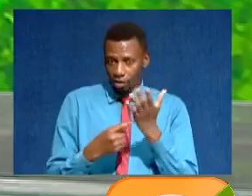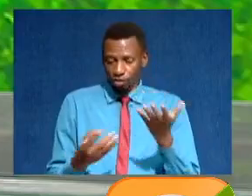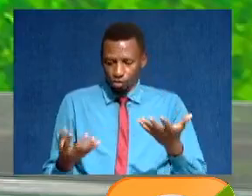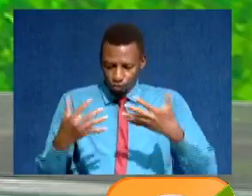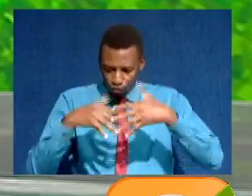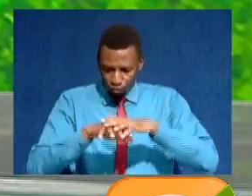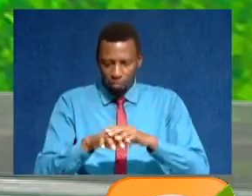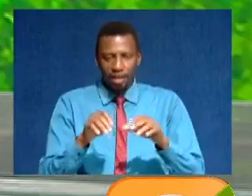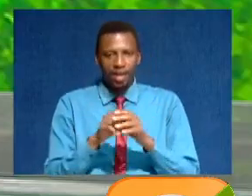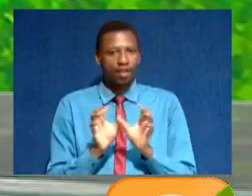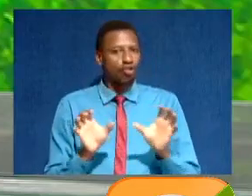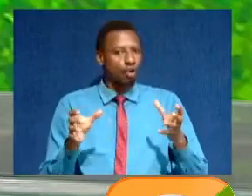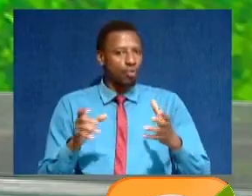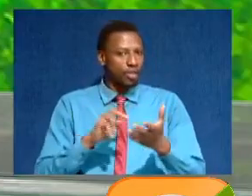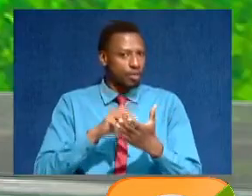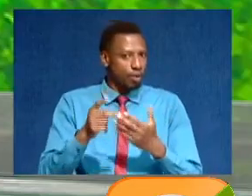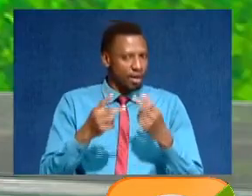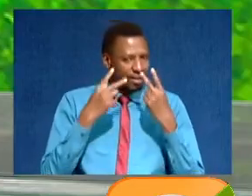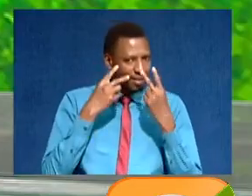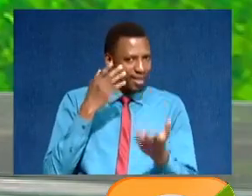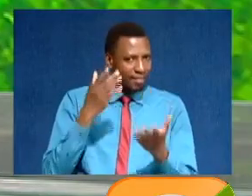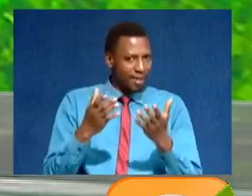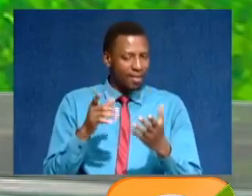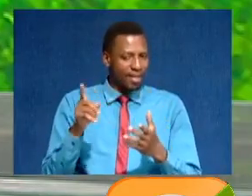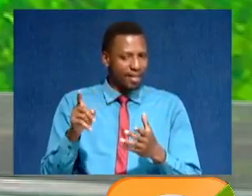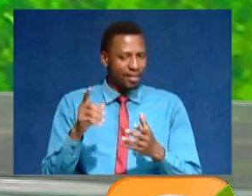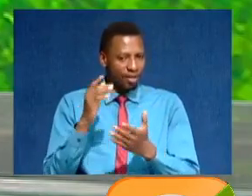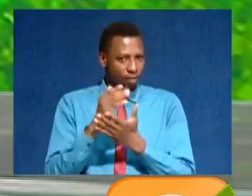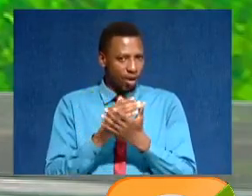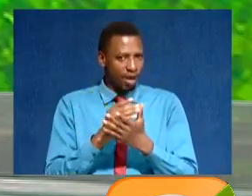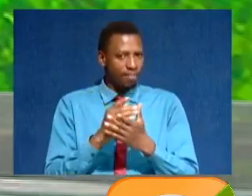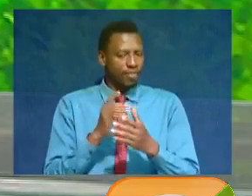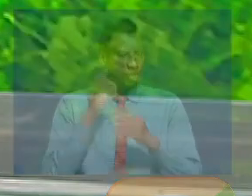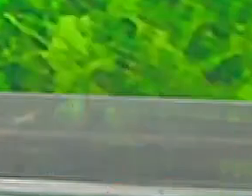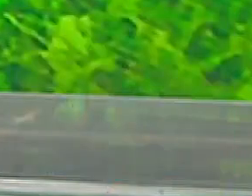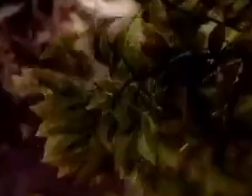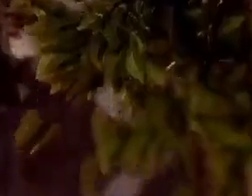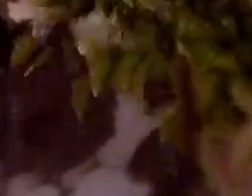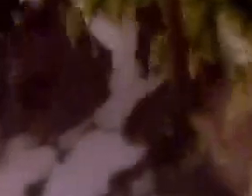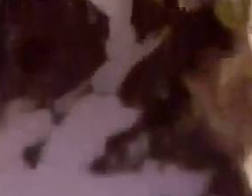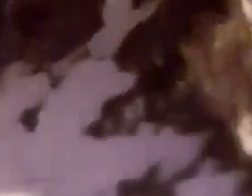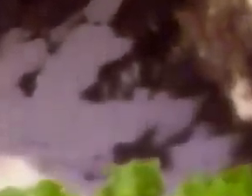what seems to be a promising venture in restoring degraded forests.